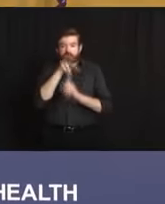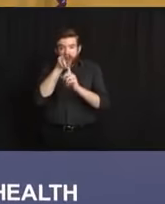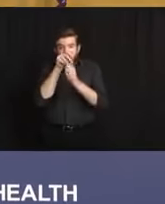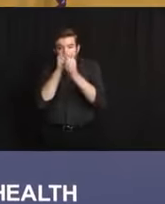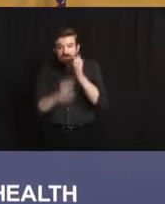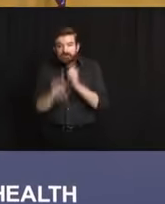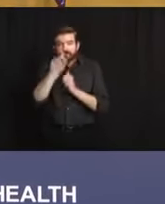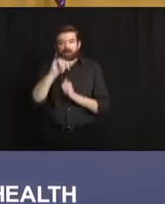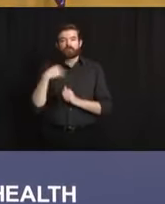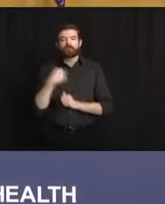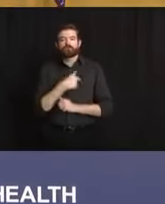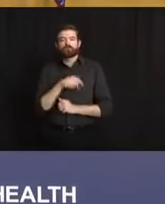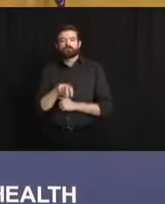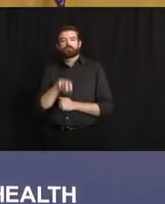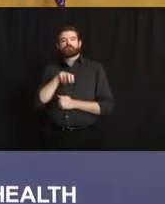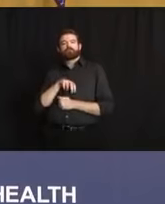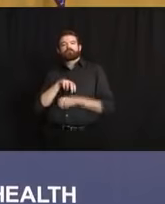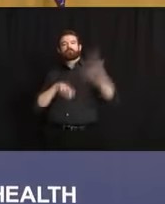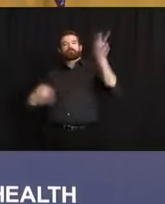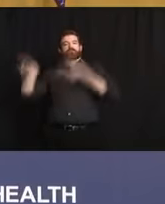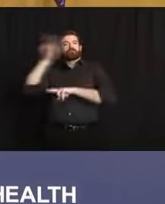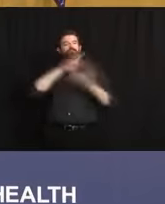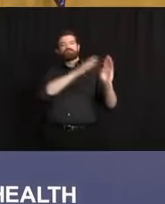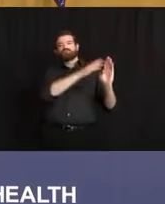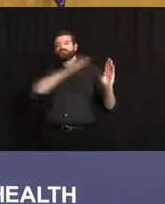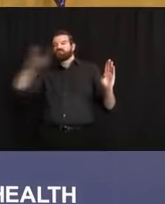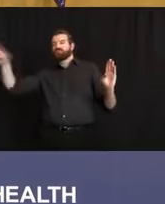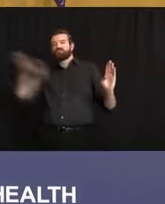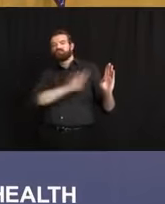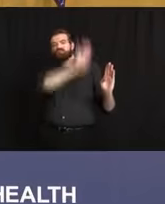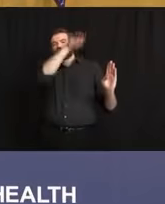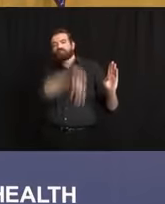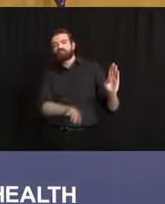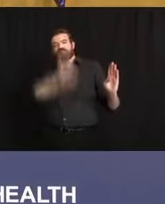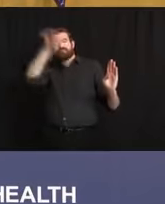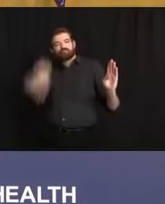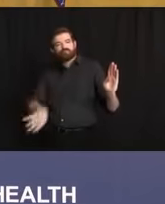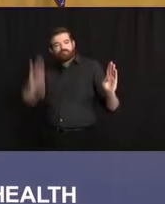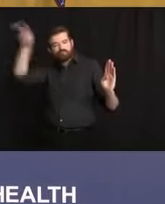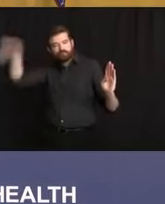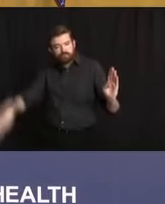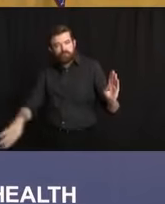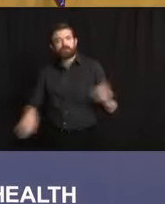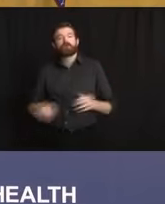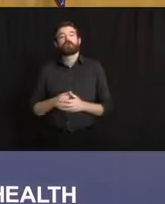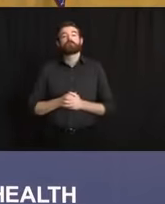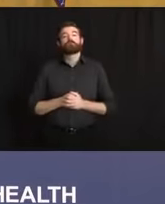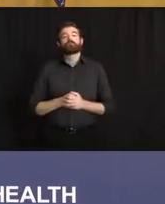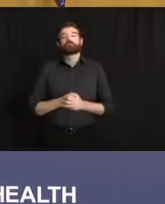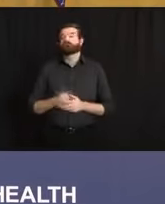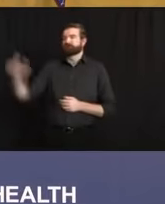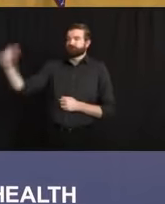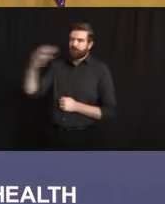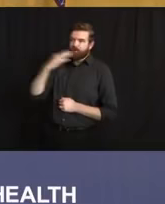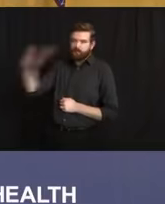day. It's a what do the rolling averages look like? Thank you. Sir.